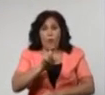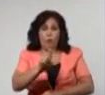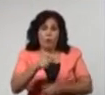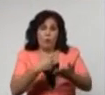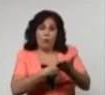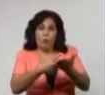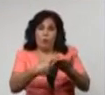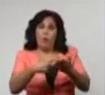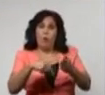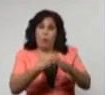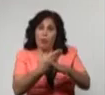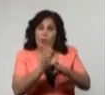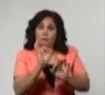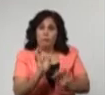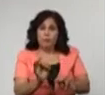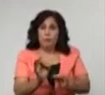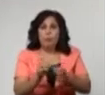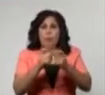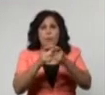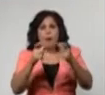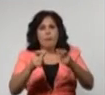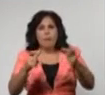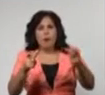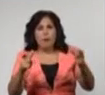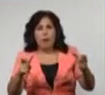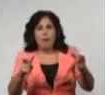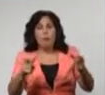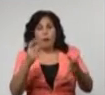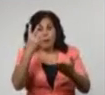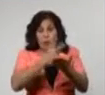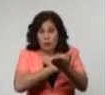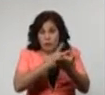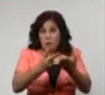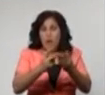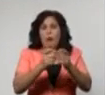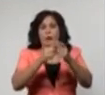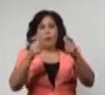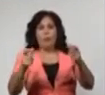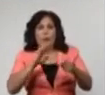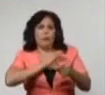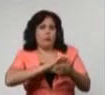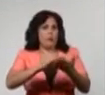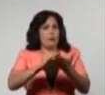see the difference. Over the past 15 days,